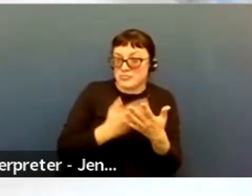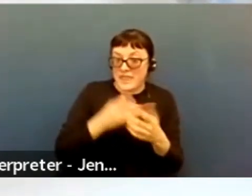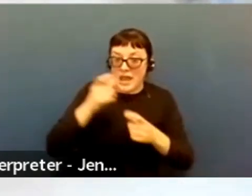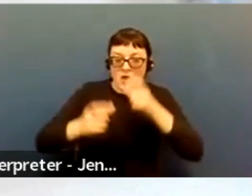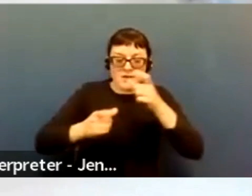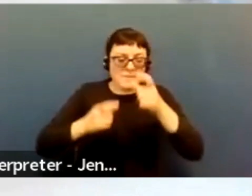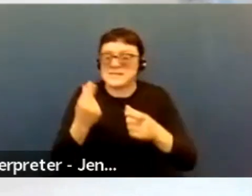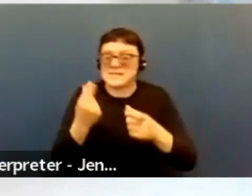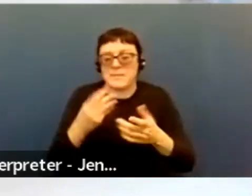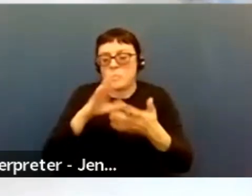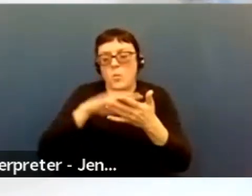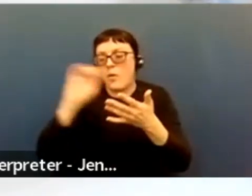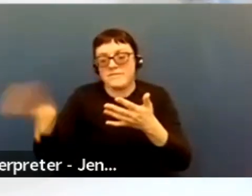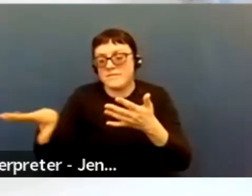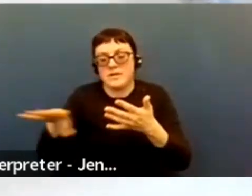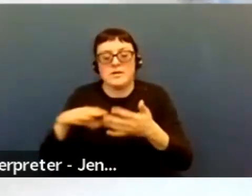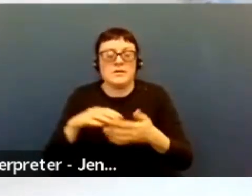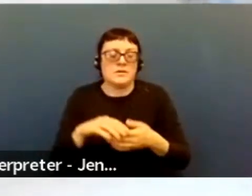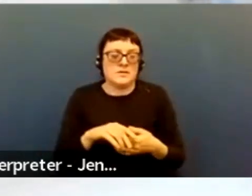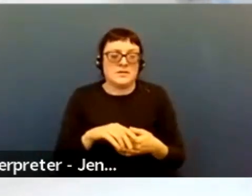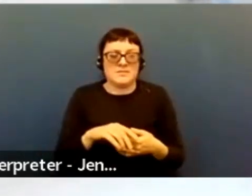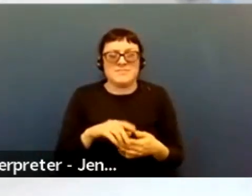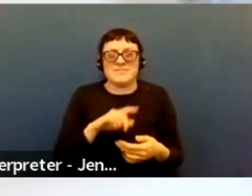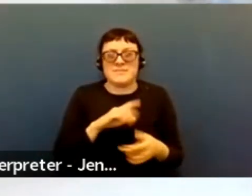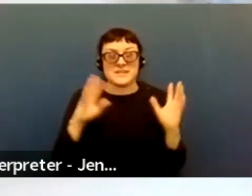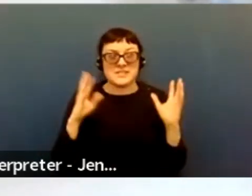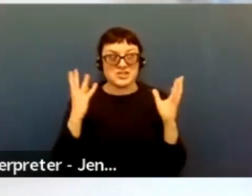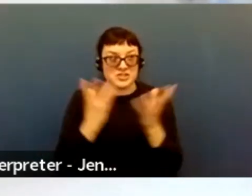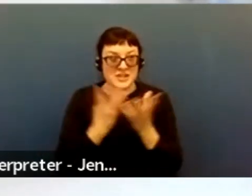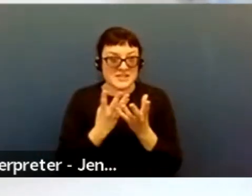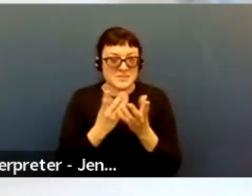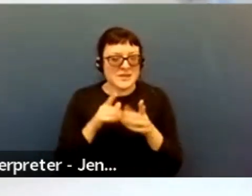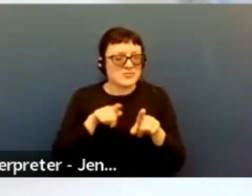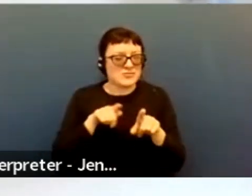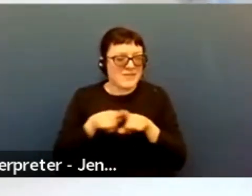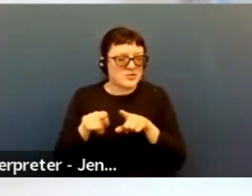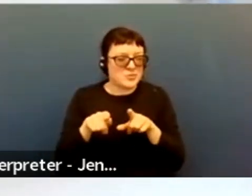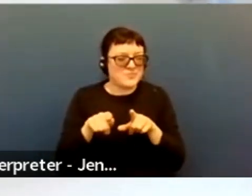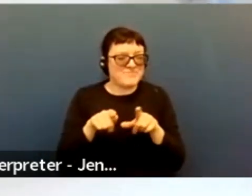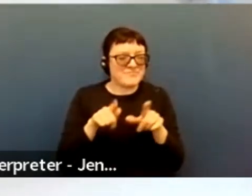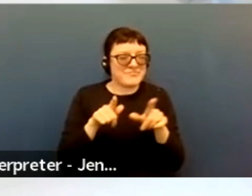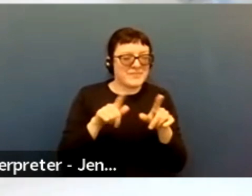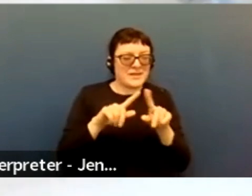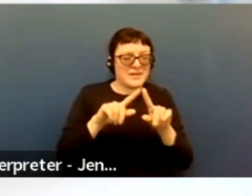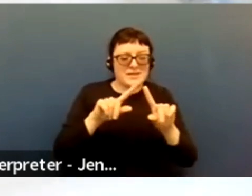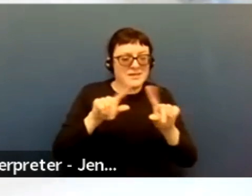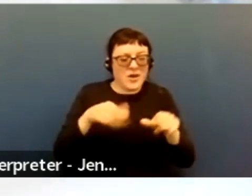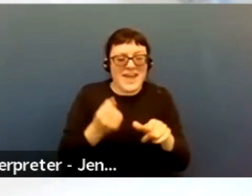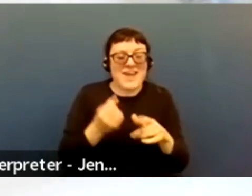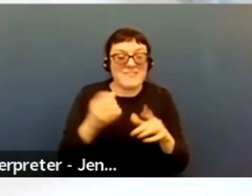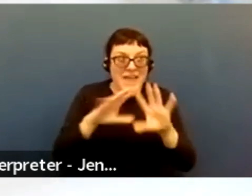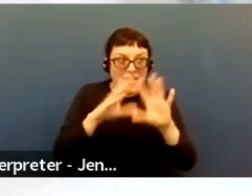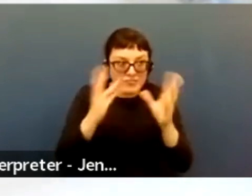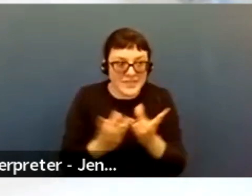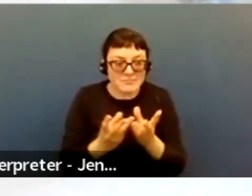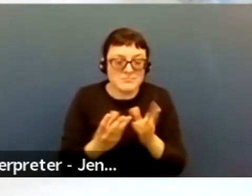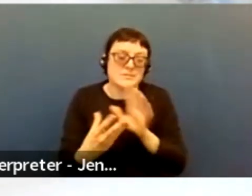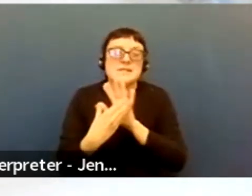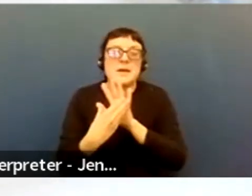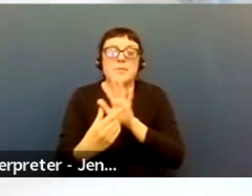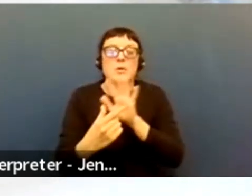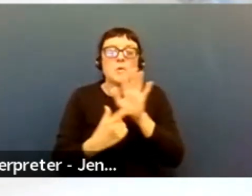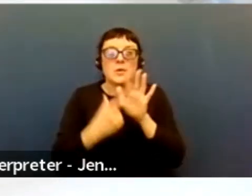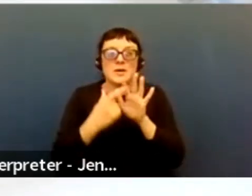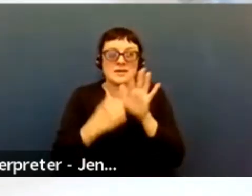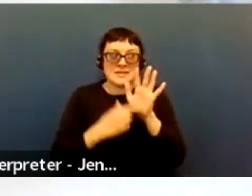And just how you interpret some of those lines, and maybe you have to cut some, because you know, Shakespeare was having to make compromises,